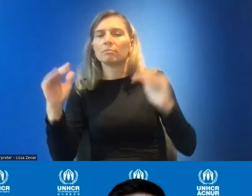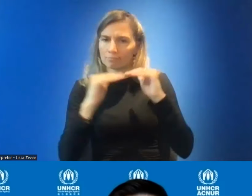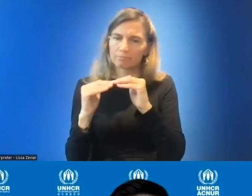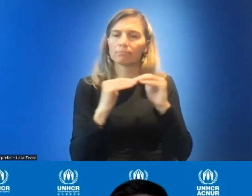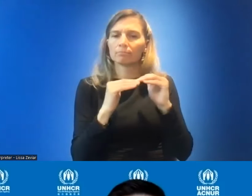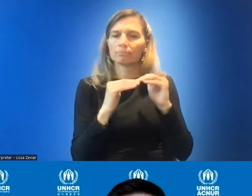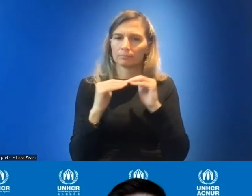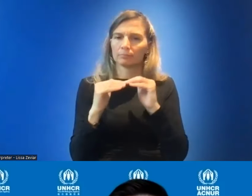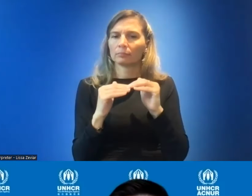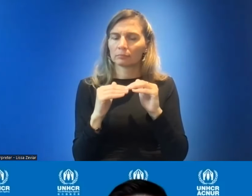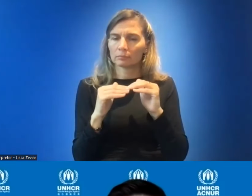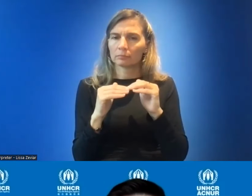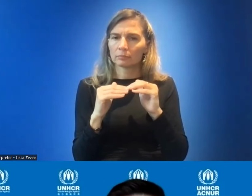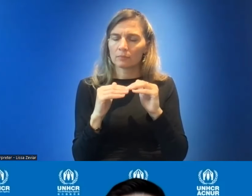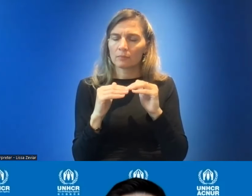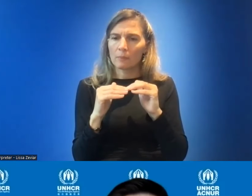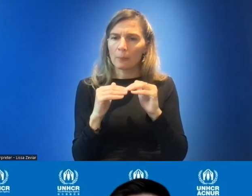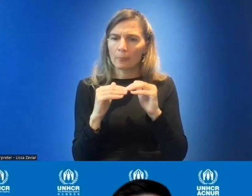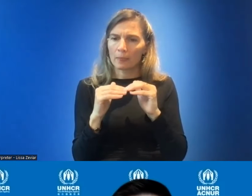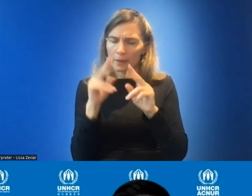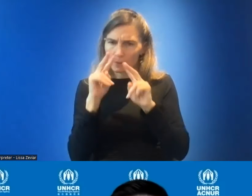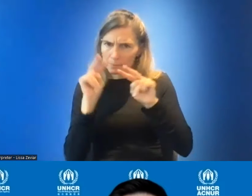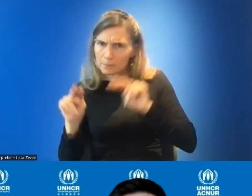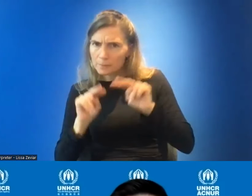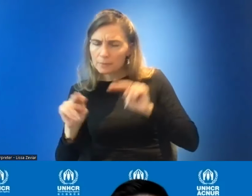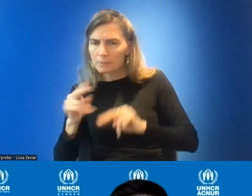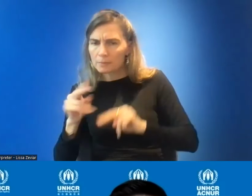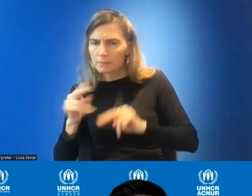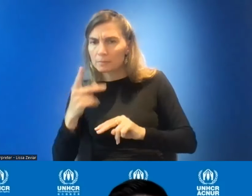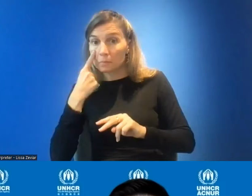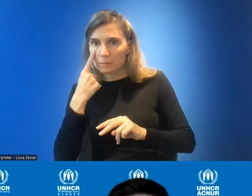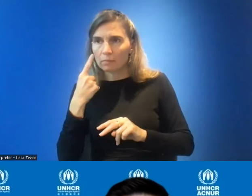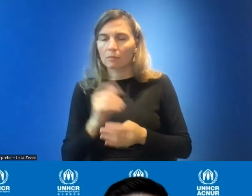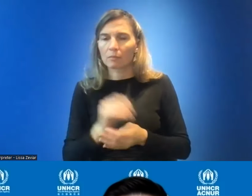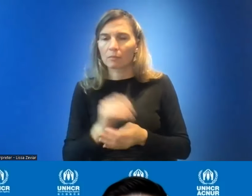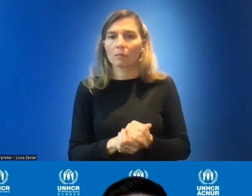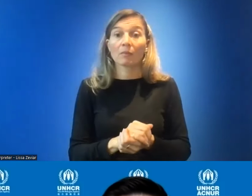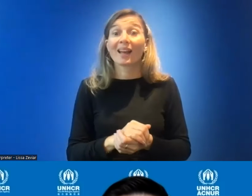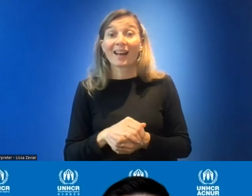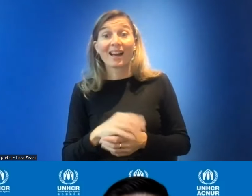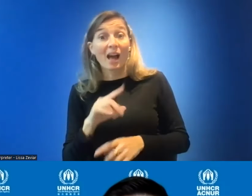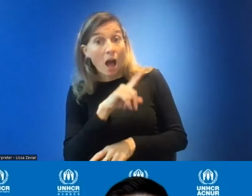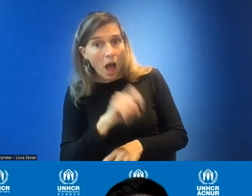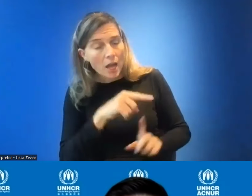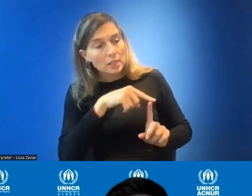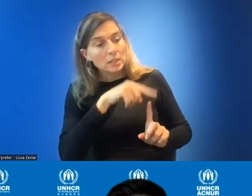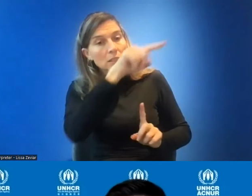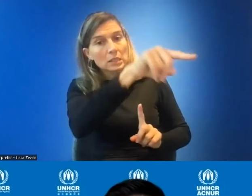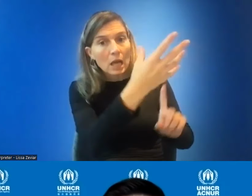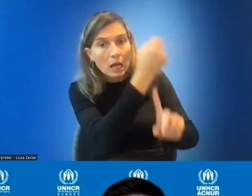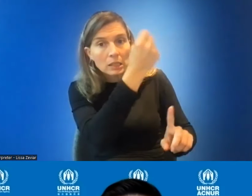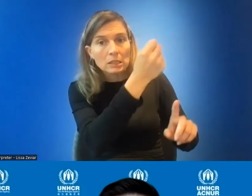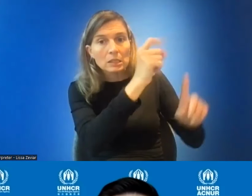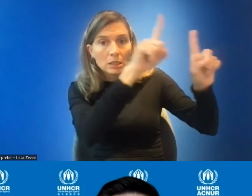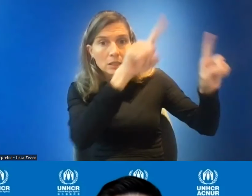the individuals, at risk of further harm or their families at harm by trying to access some of these documents. Thank